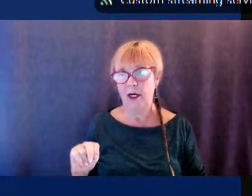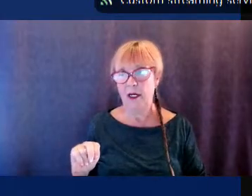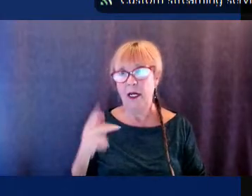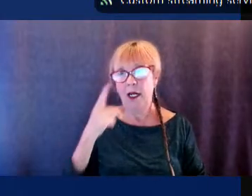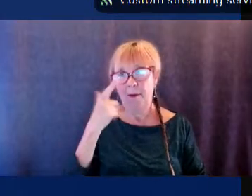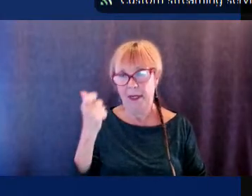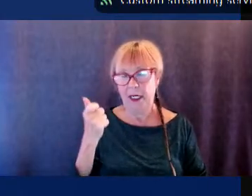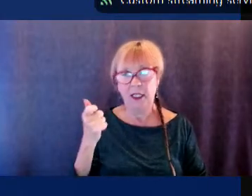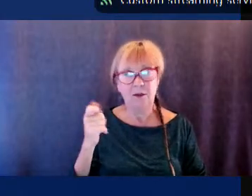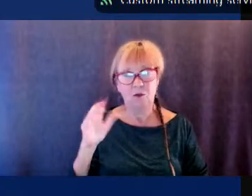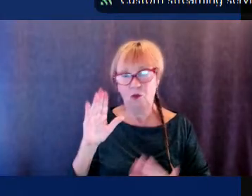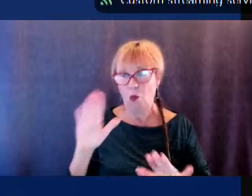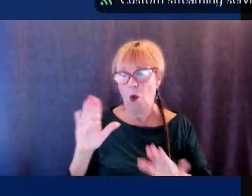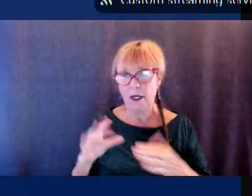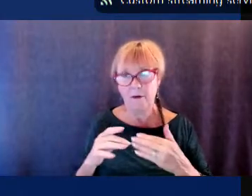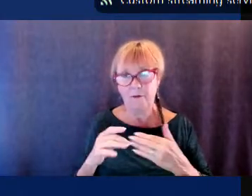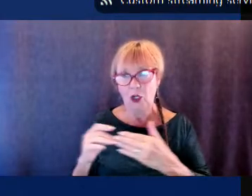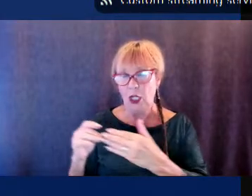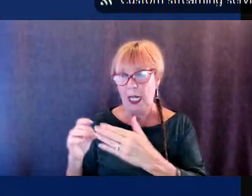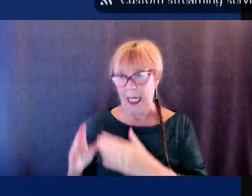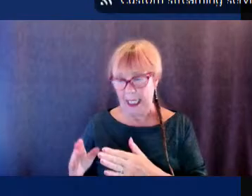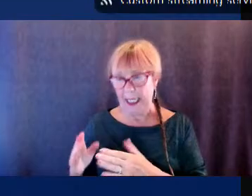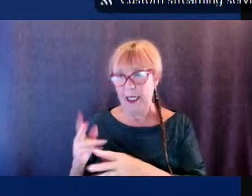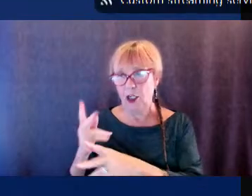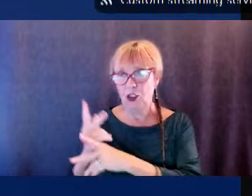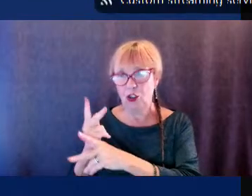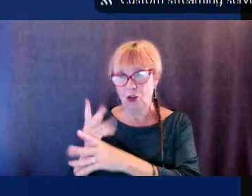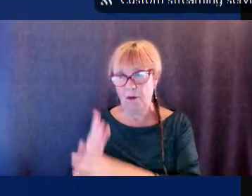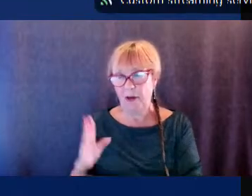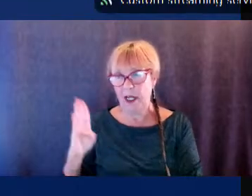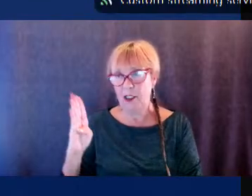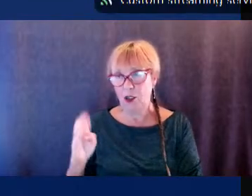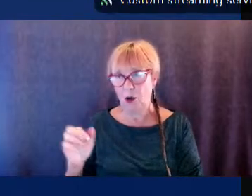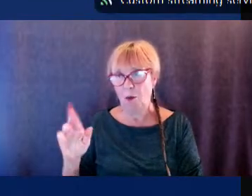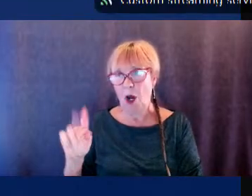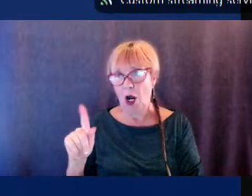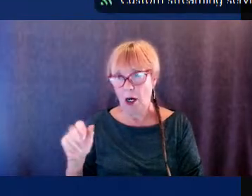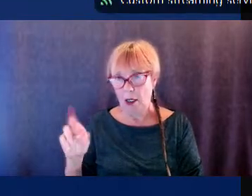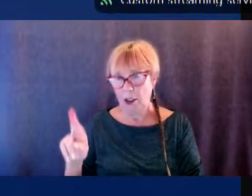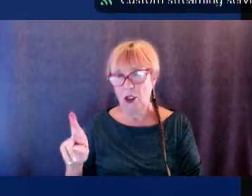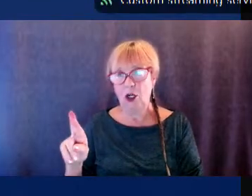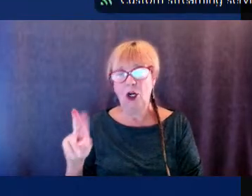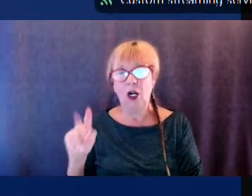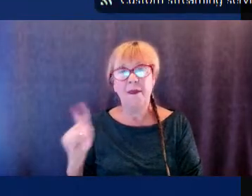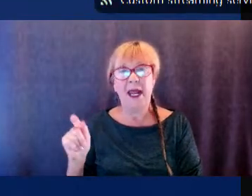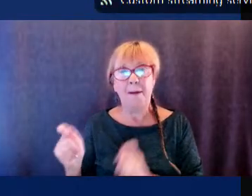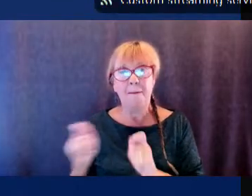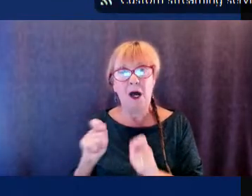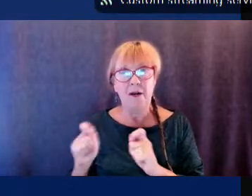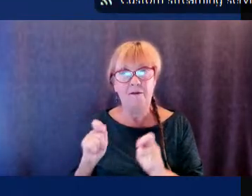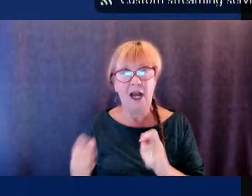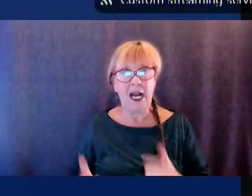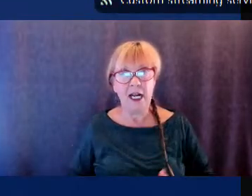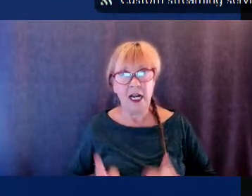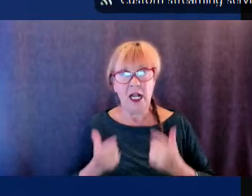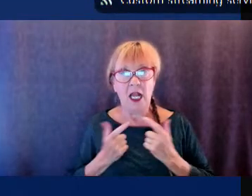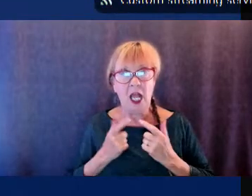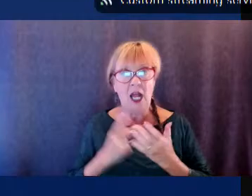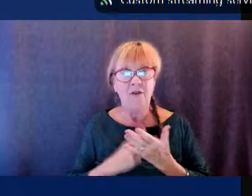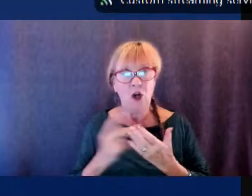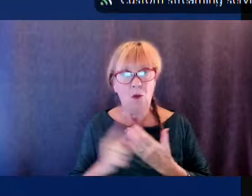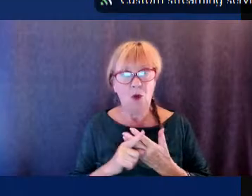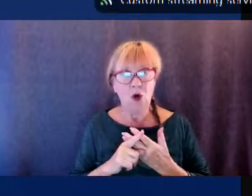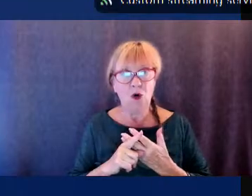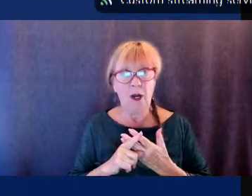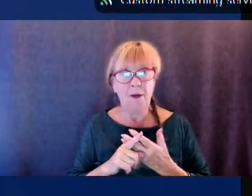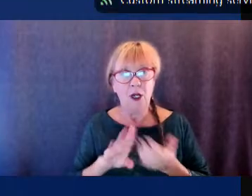of Supervisor Barger and her colleagues on the Metro Board, they modified the LIGHT program to lift the income requirements to